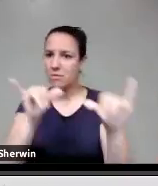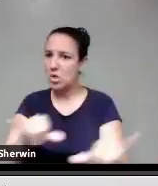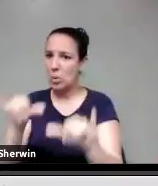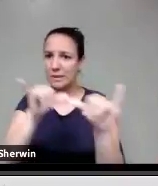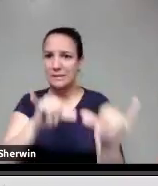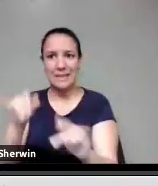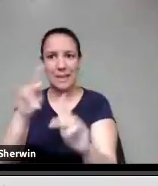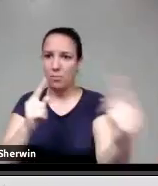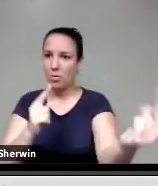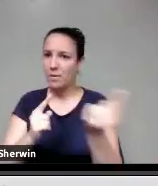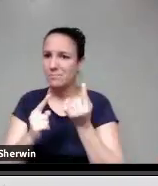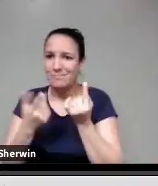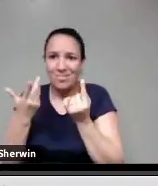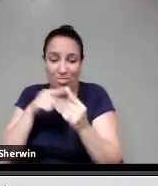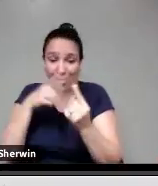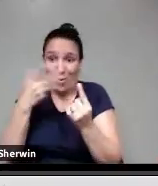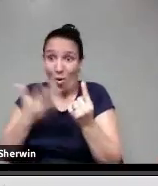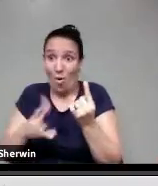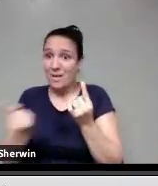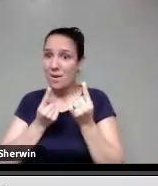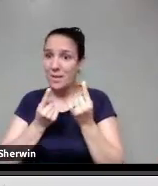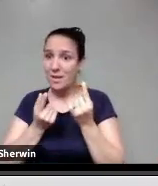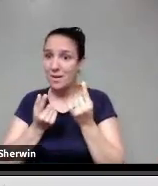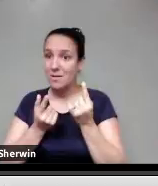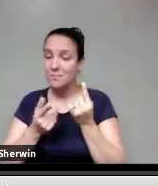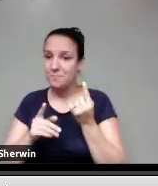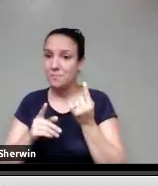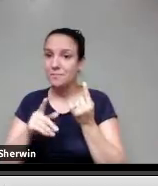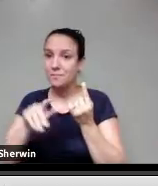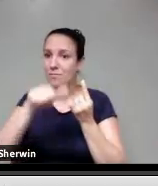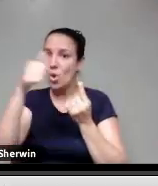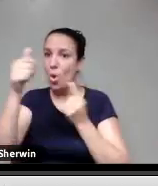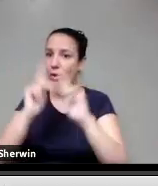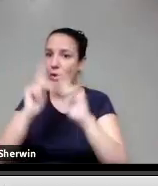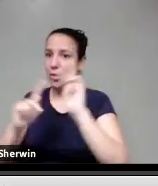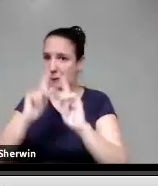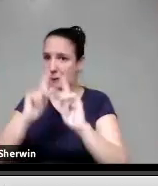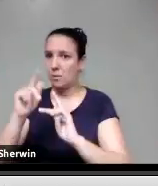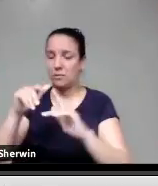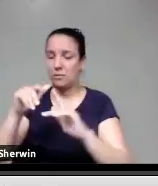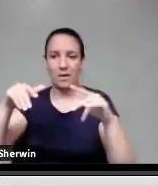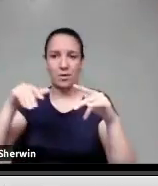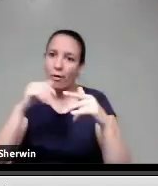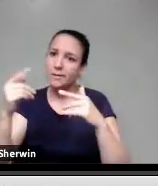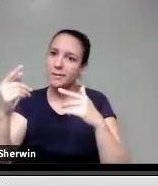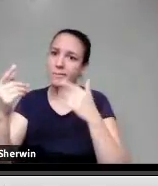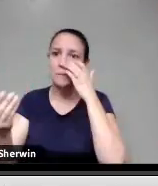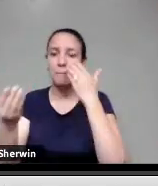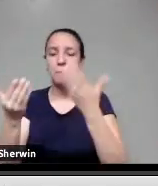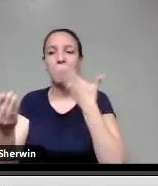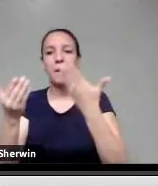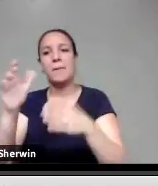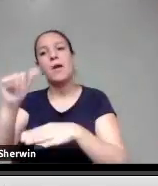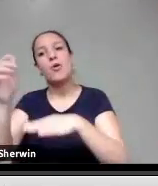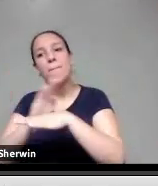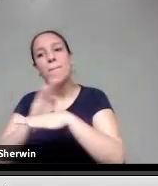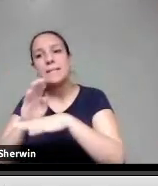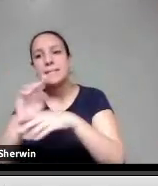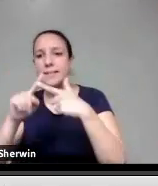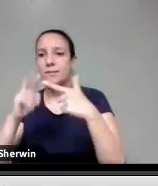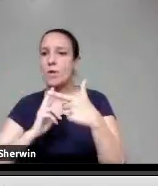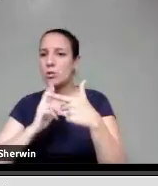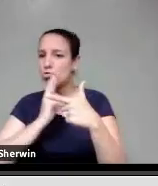their expectations would be. And as Alyssa said, maybe that group would be restaurants in your area. What could you do to help them? Maybe that